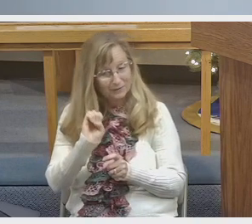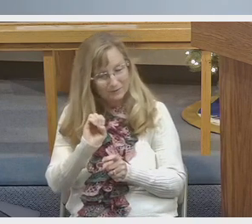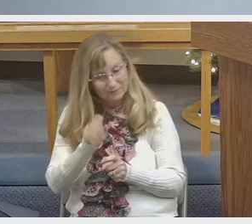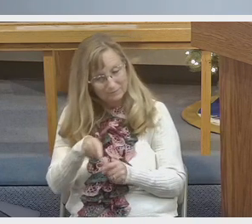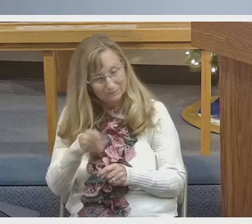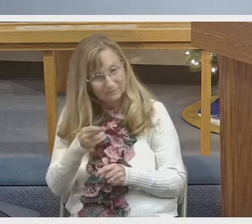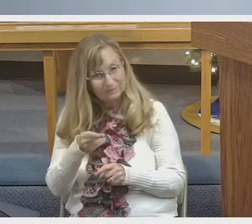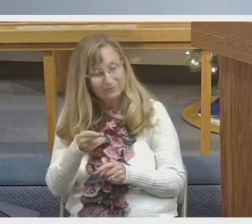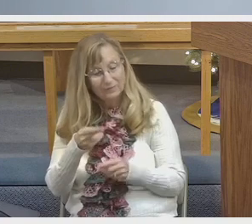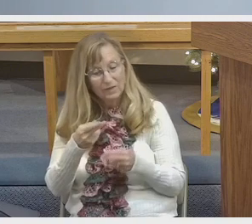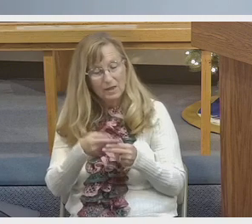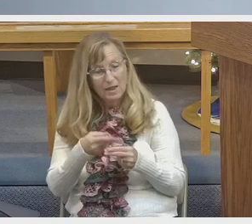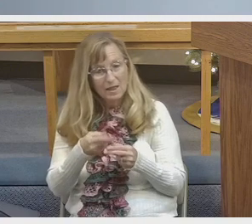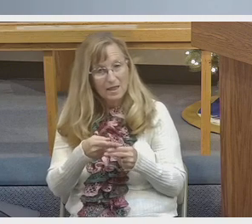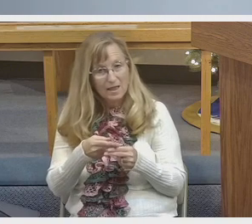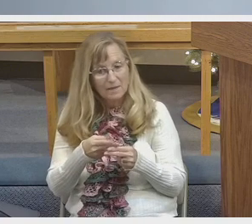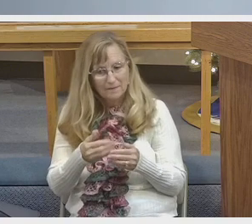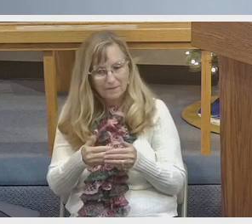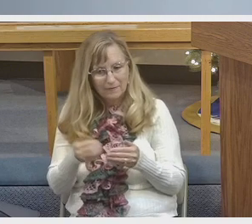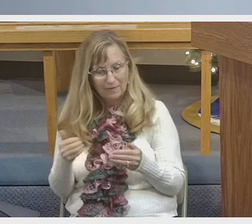betrothed wife was pregnant.